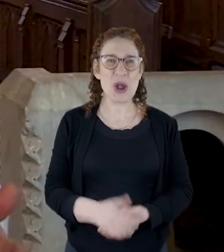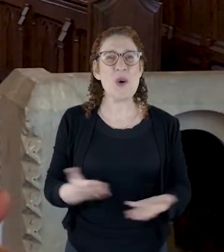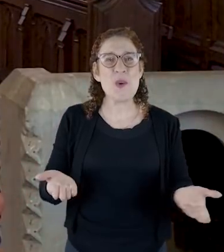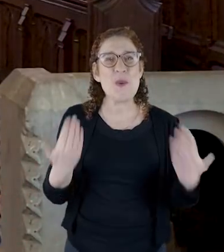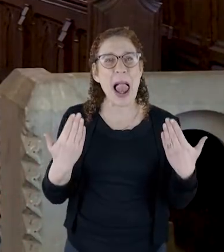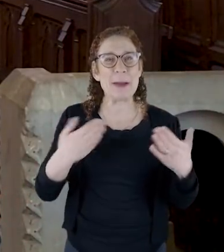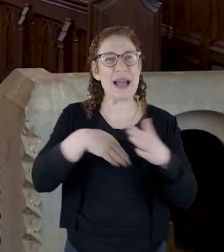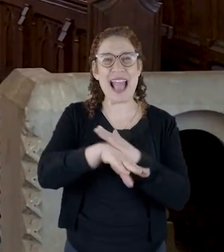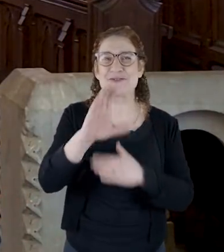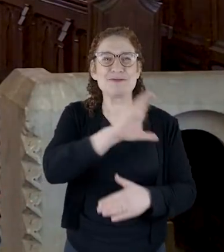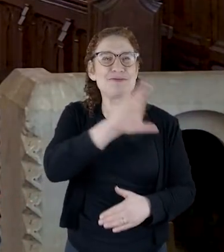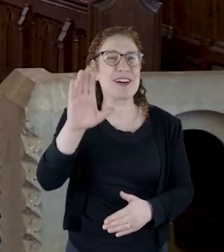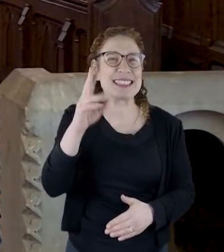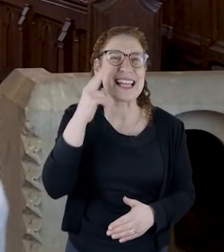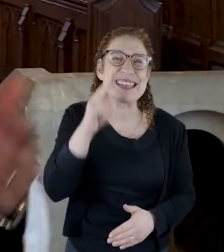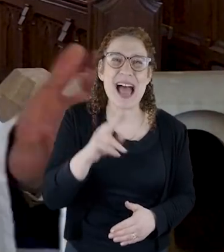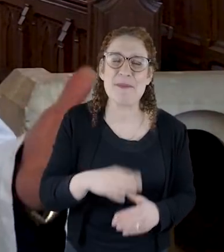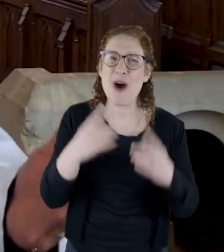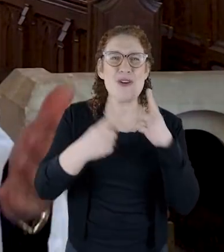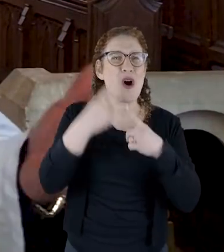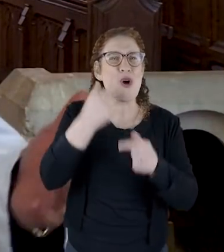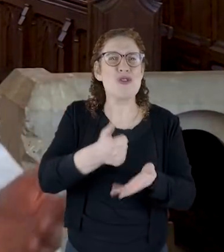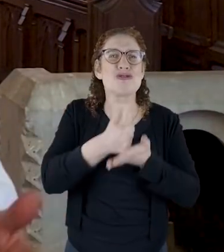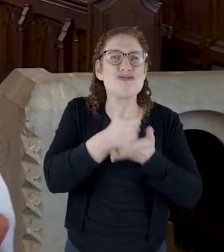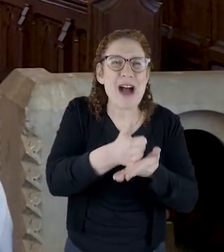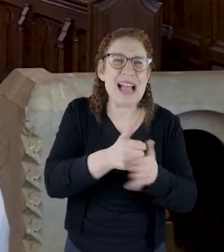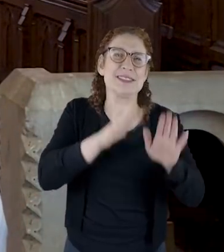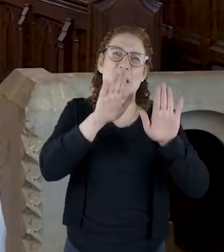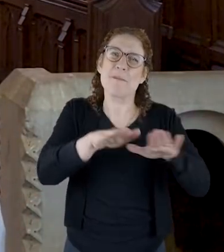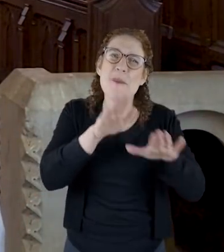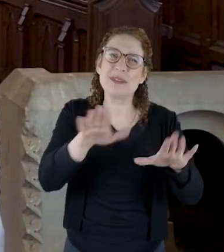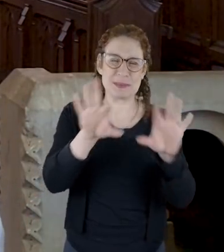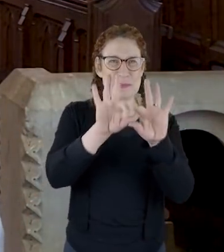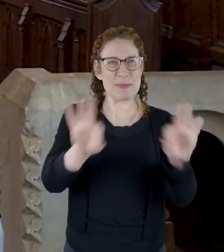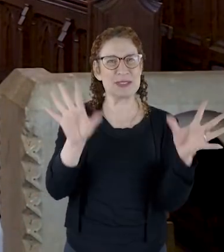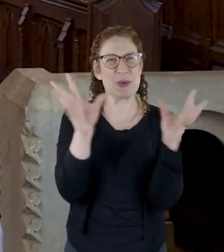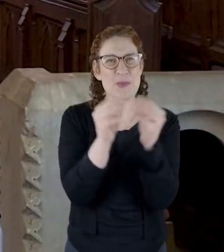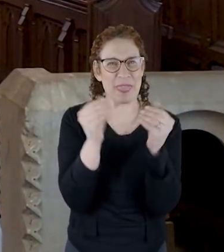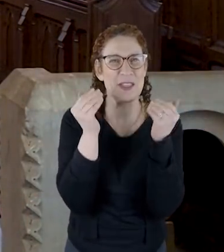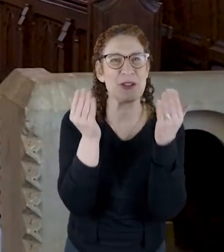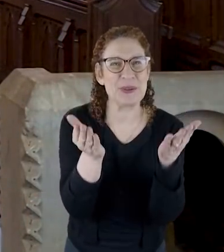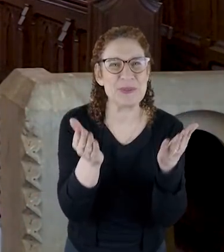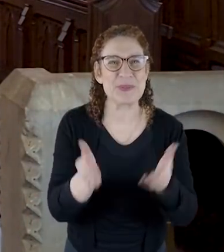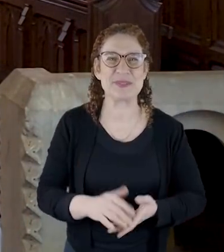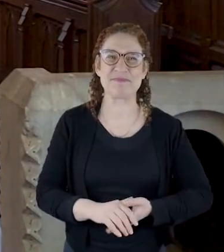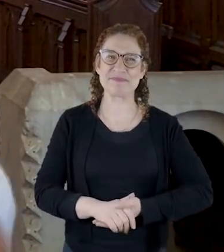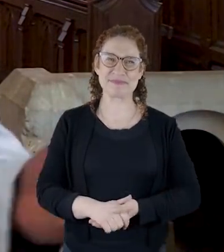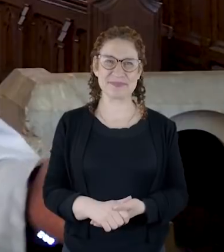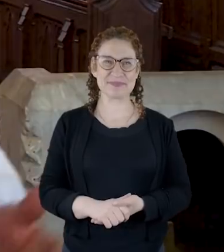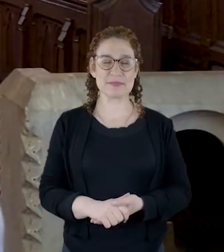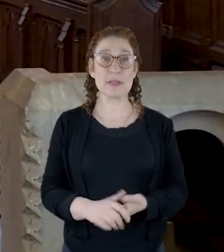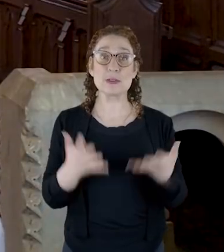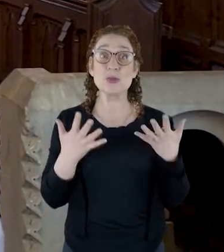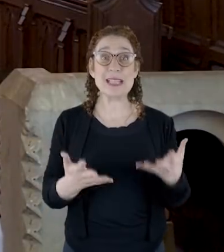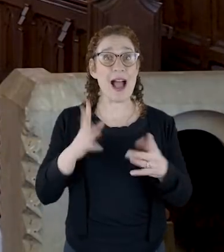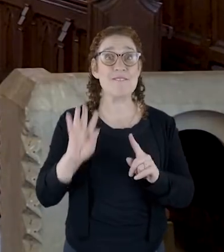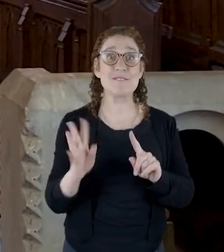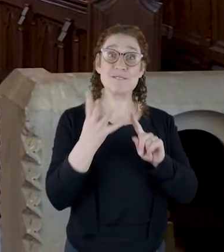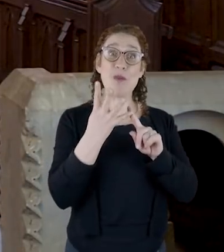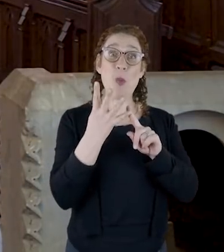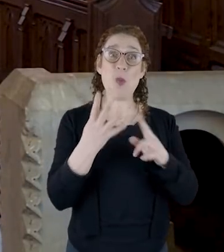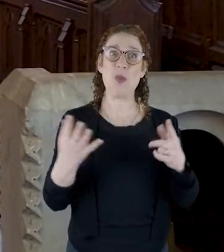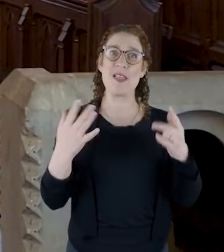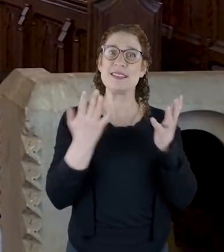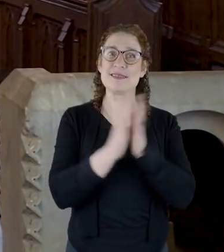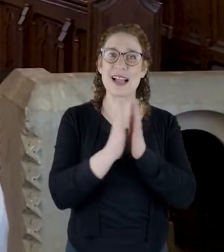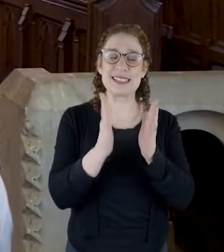Welcome in the name of Christ. God's grace, mercy, and peace be with you. Today is the fourth Sunday